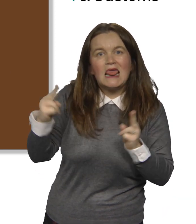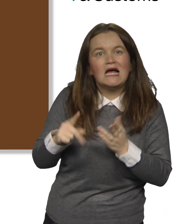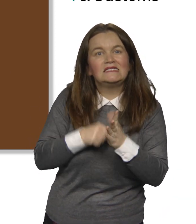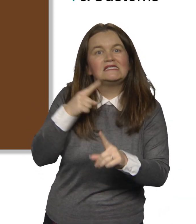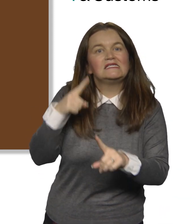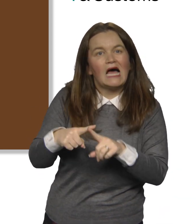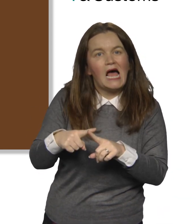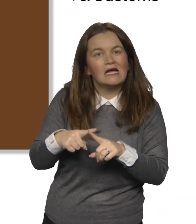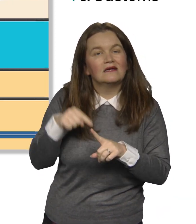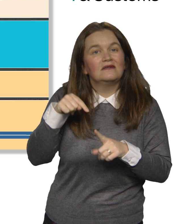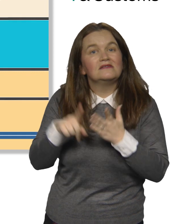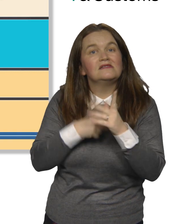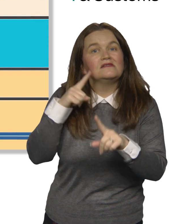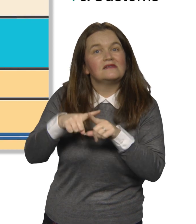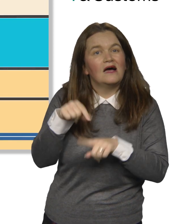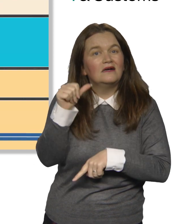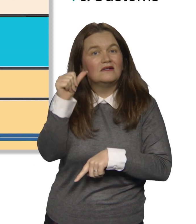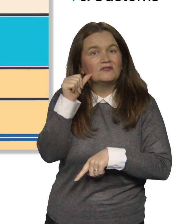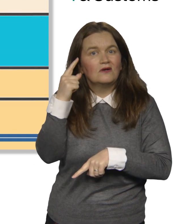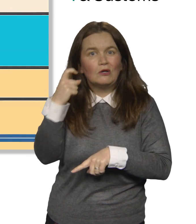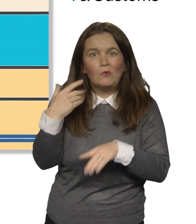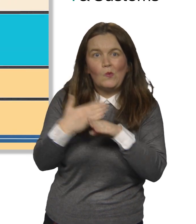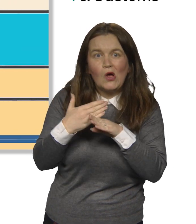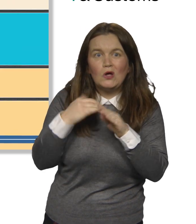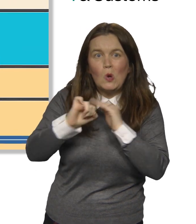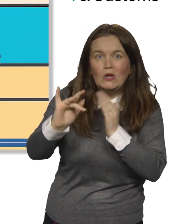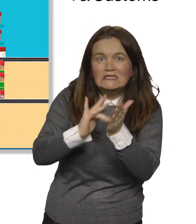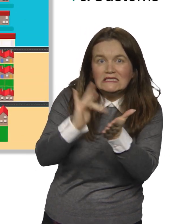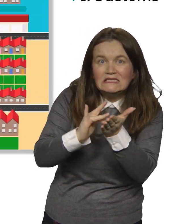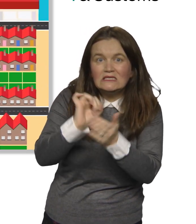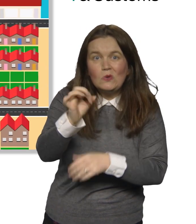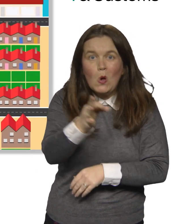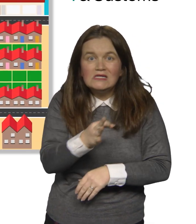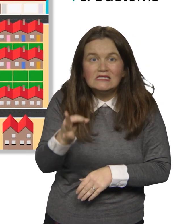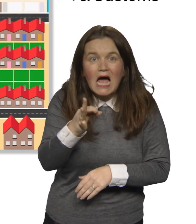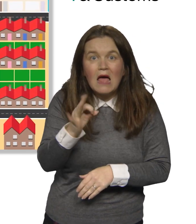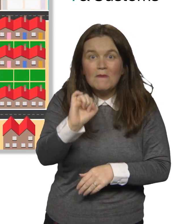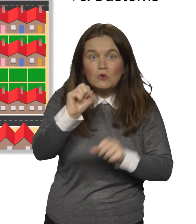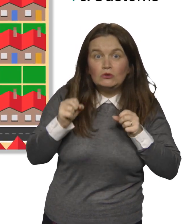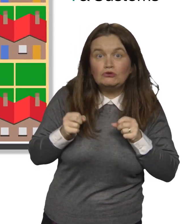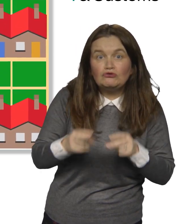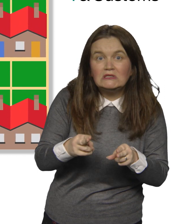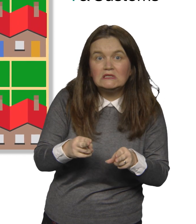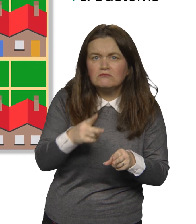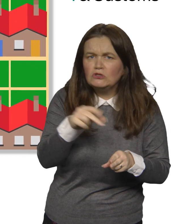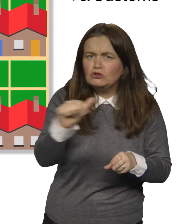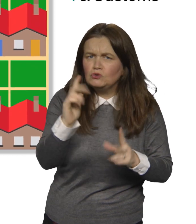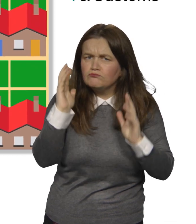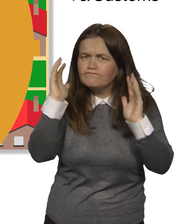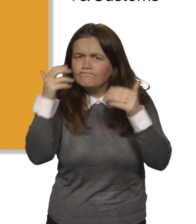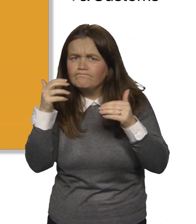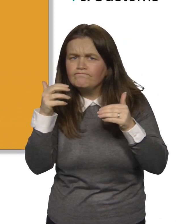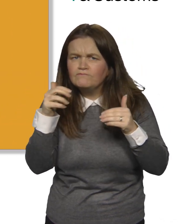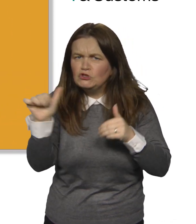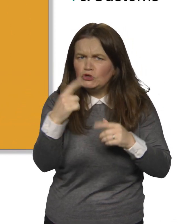should. These tax cheats could be operating in your city, in your town, even in your street. So